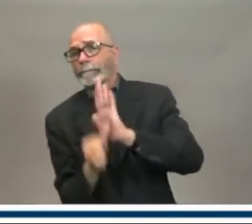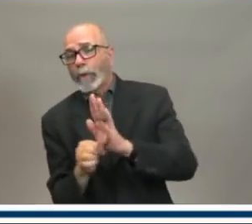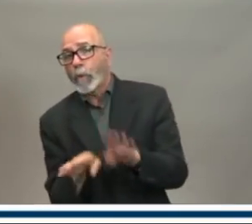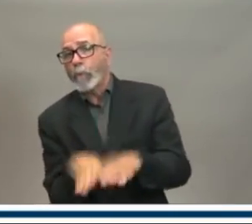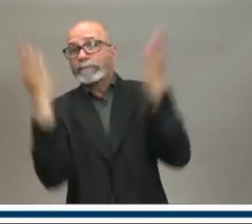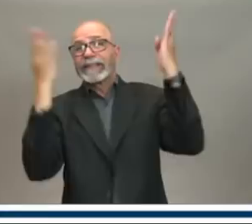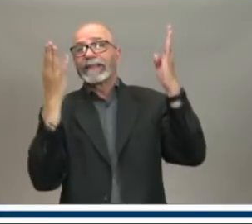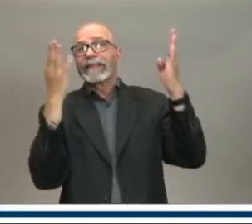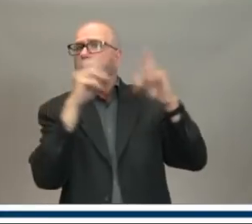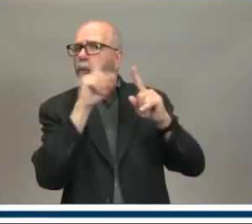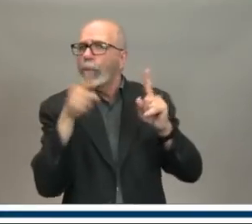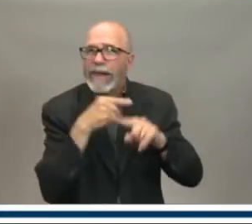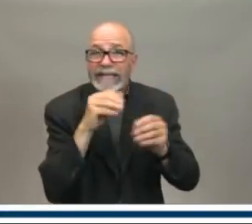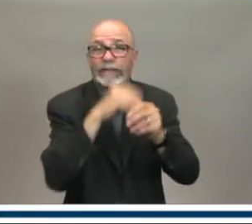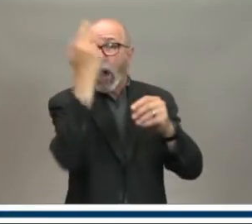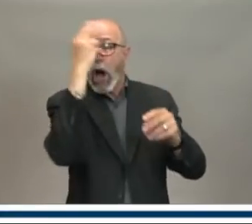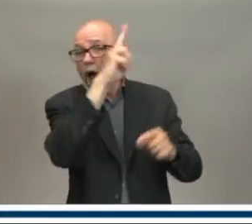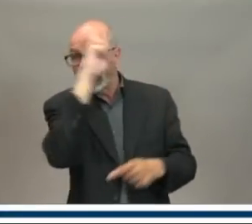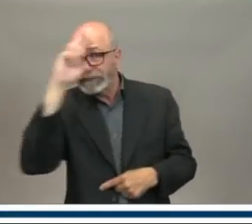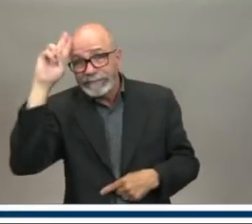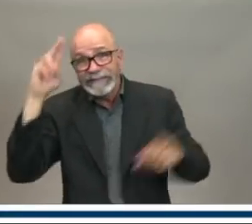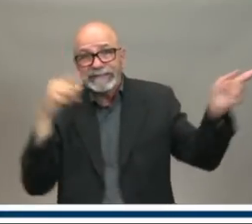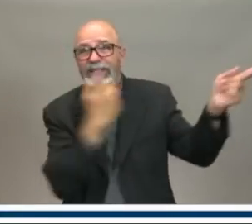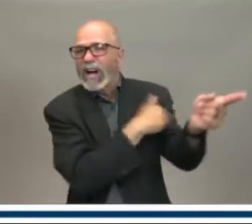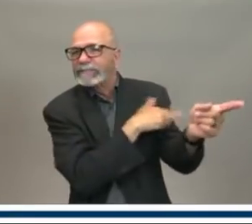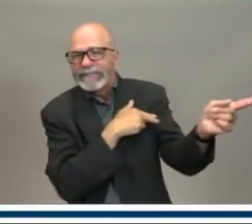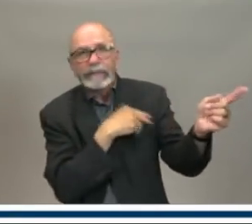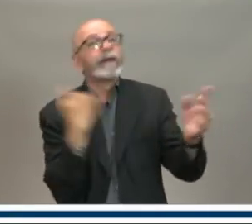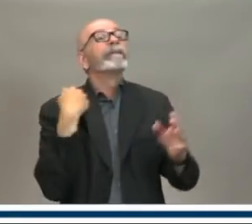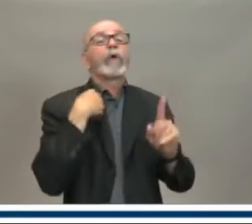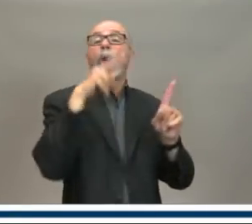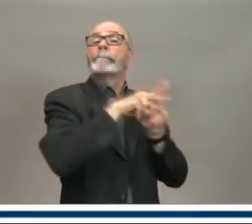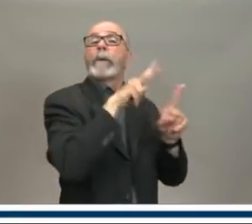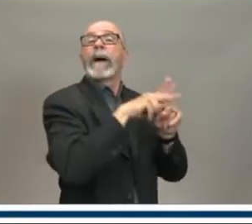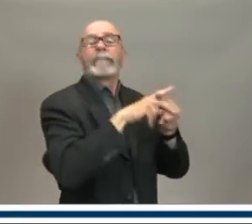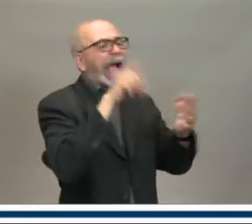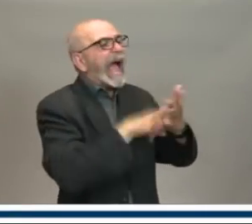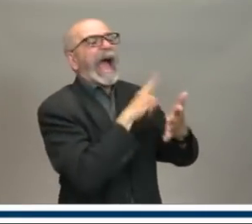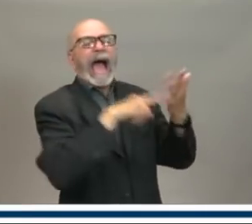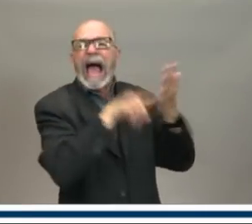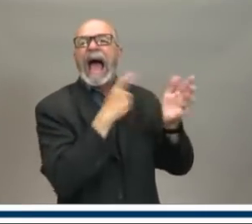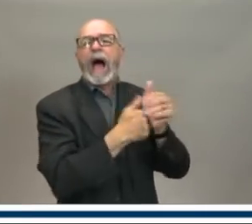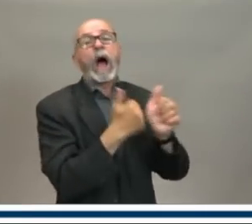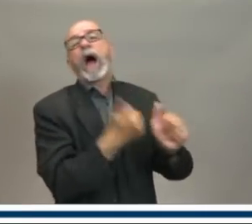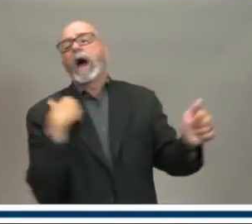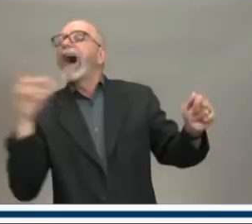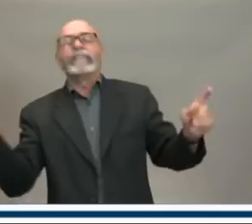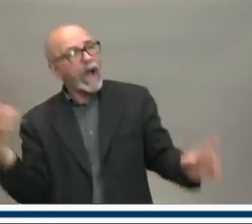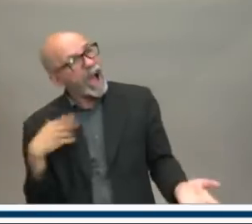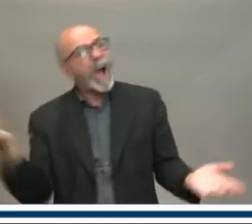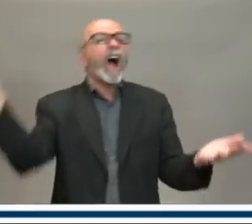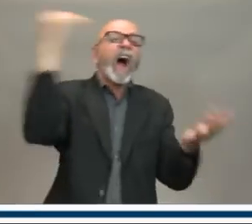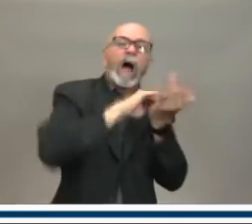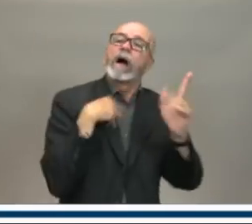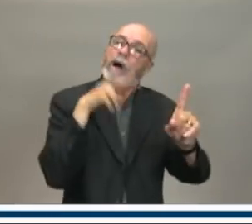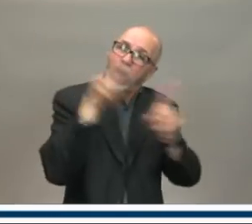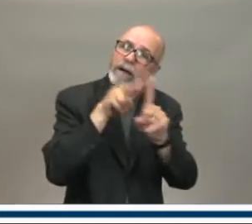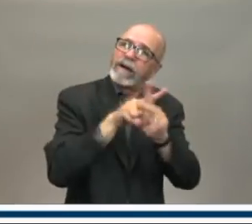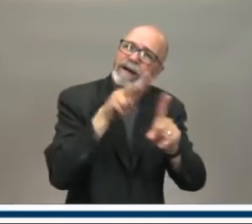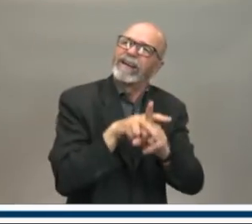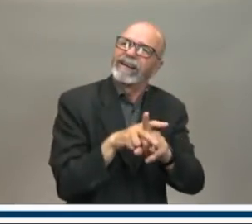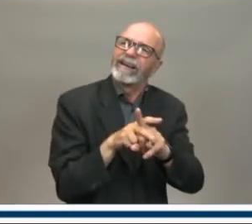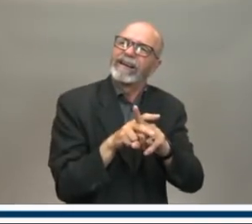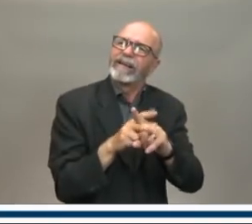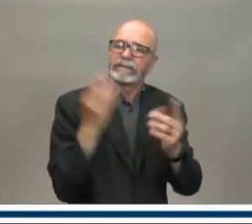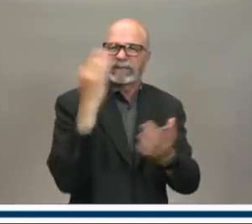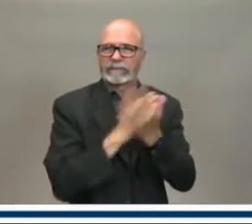other appointments will be rebooked soon. Will that apply to surgeries? We've heard frustration from people who have